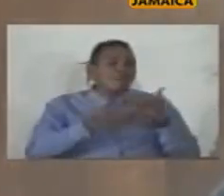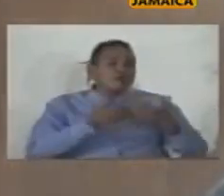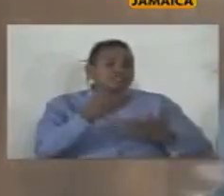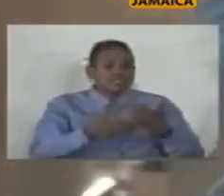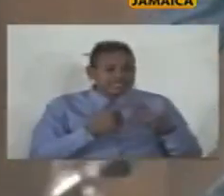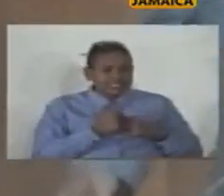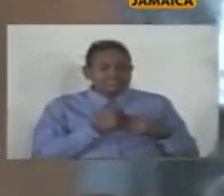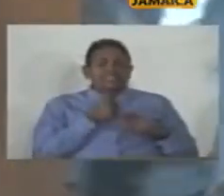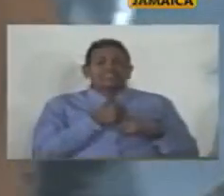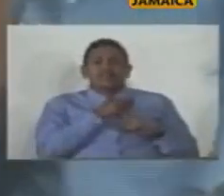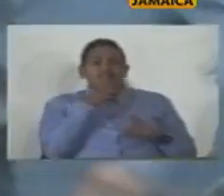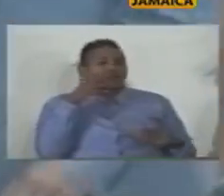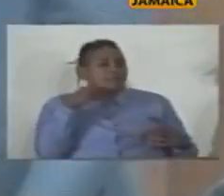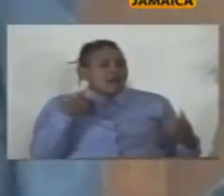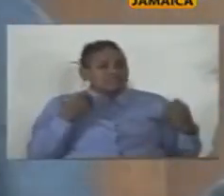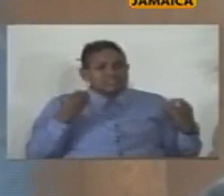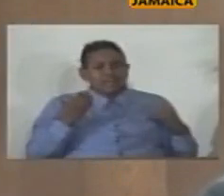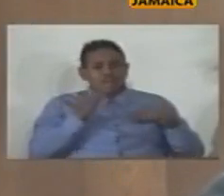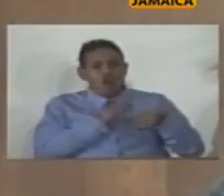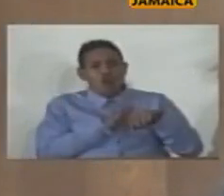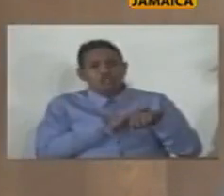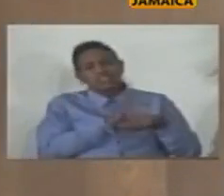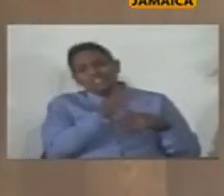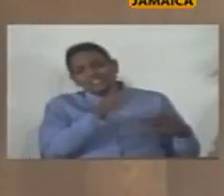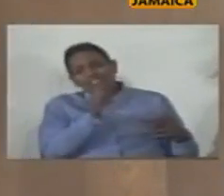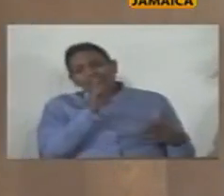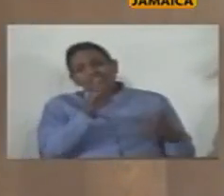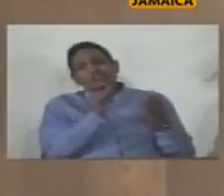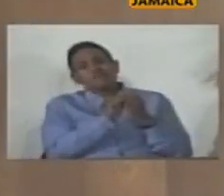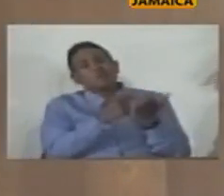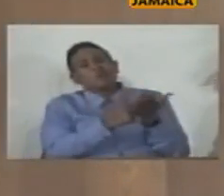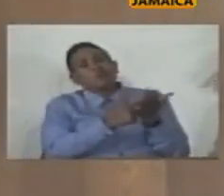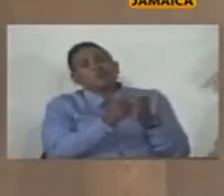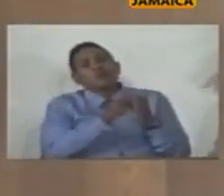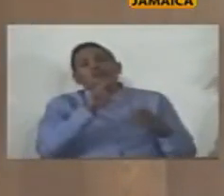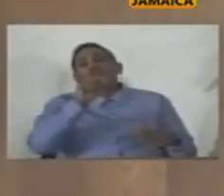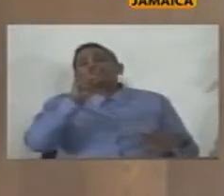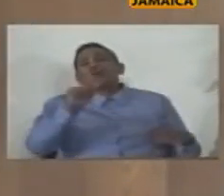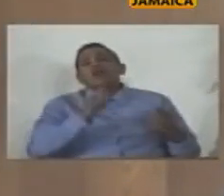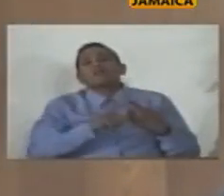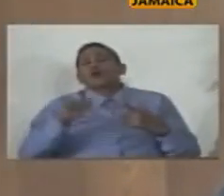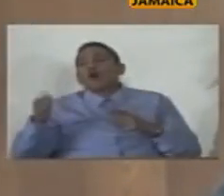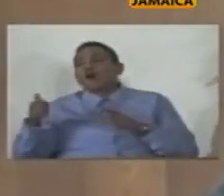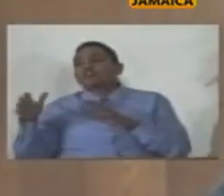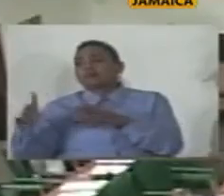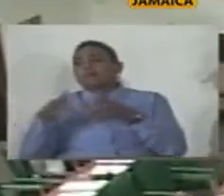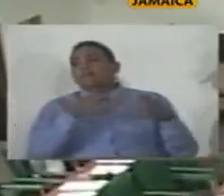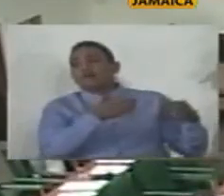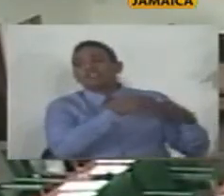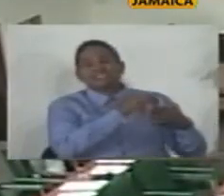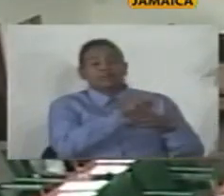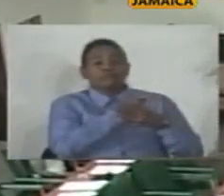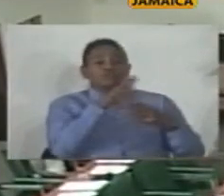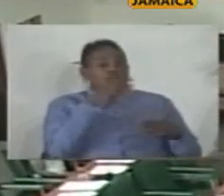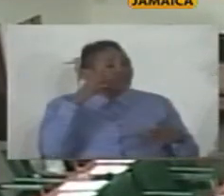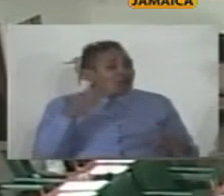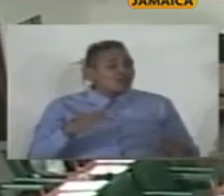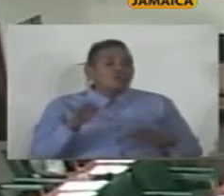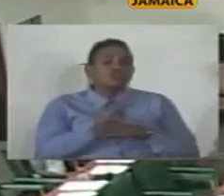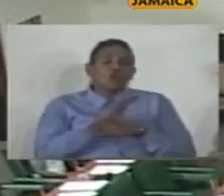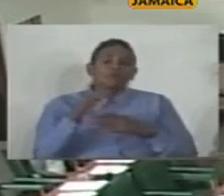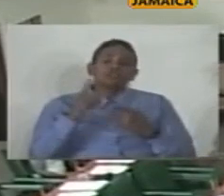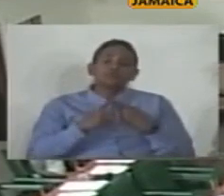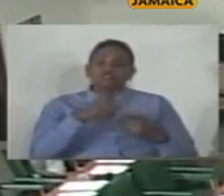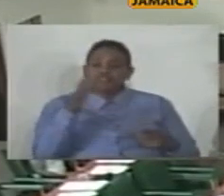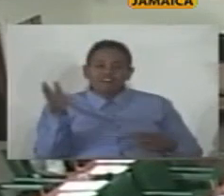The farmers have had several consultations and deliberations with RADA and other bodies within the Ministry of Agriculture, Commerce and